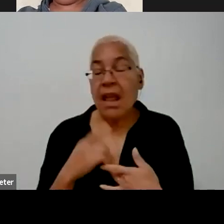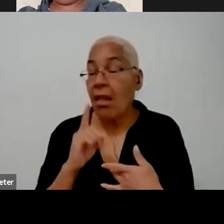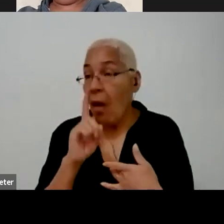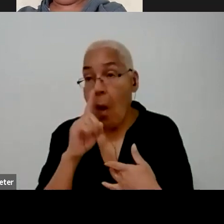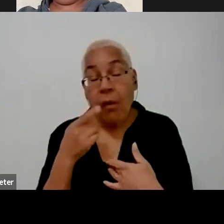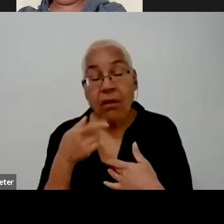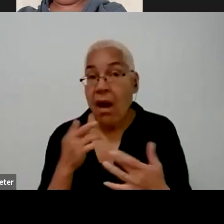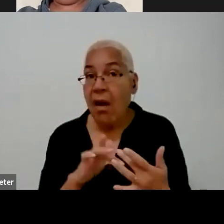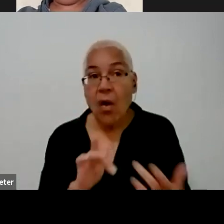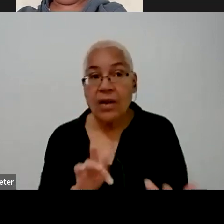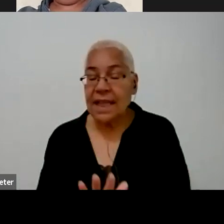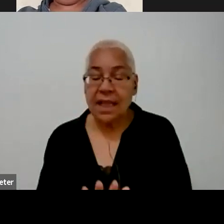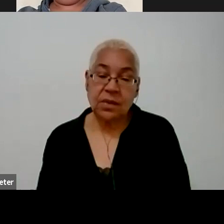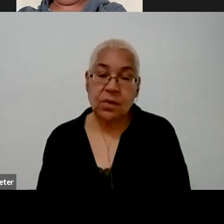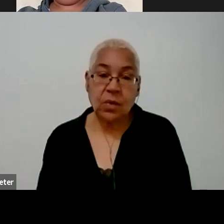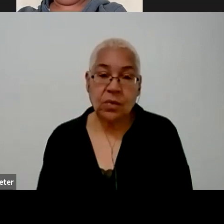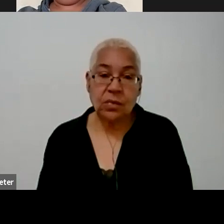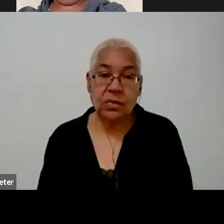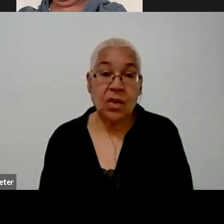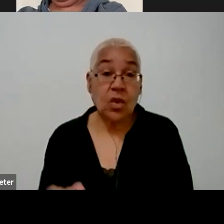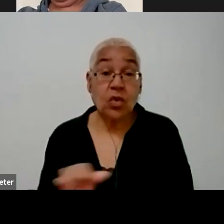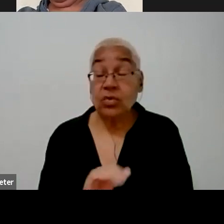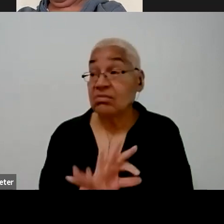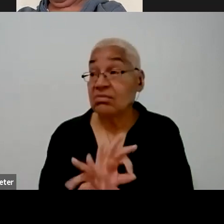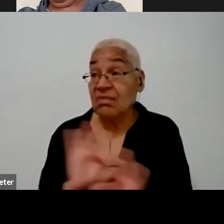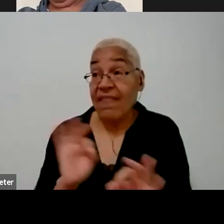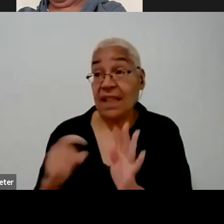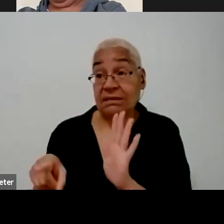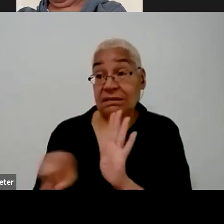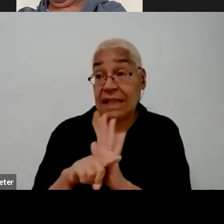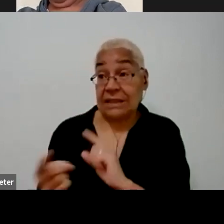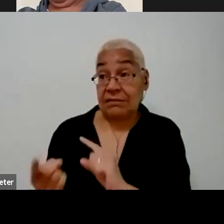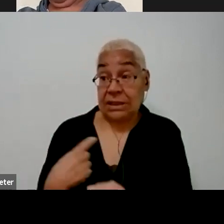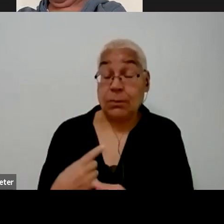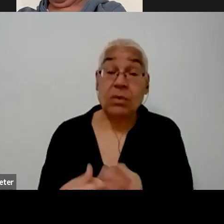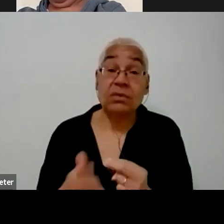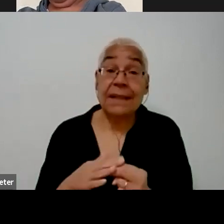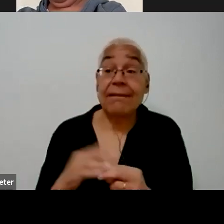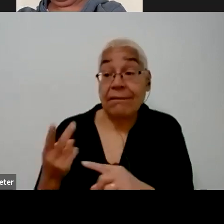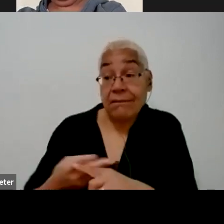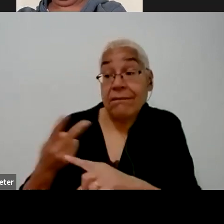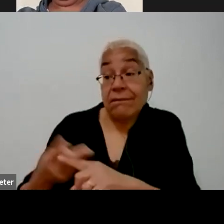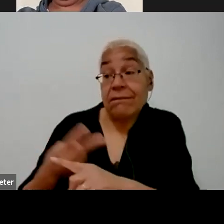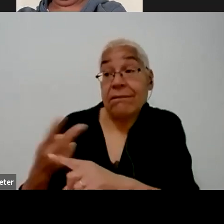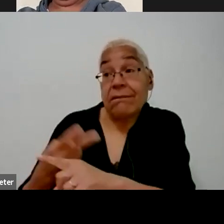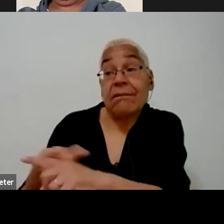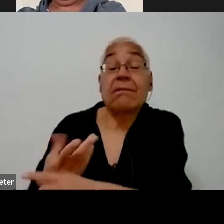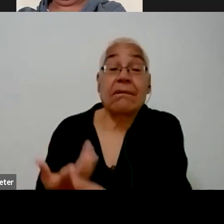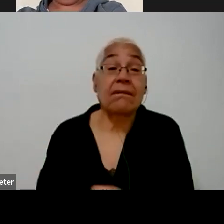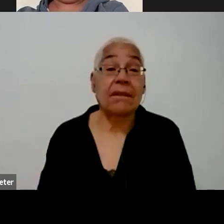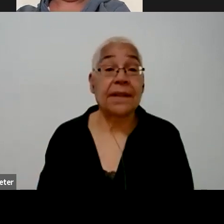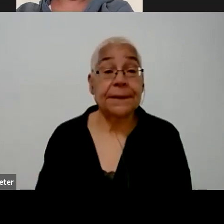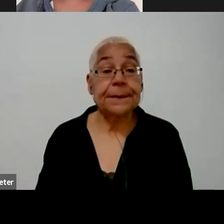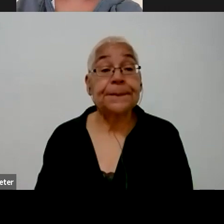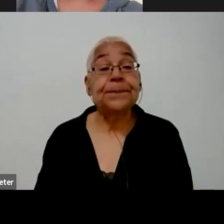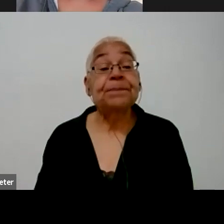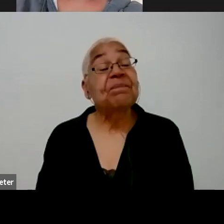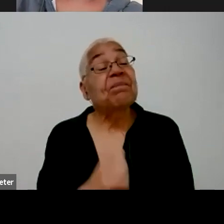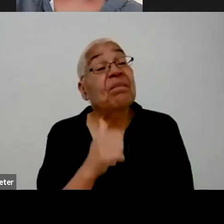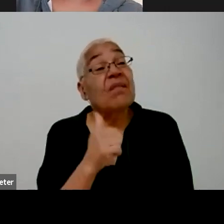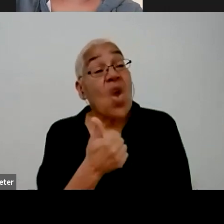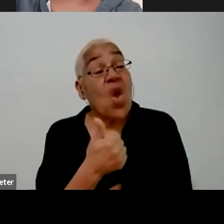you. And there shouldn't be any negativity towards you if you do that. Yeah, Very good you. advice, Tony. Very good advice. Thank you so much